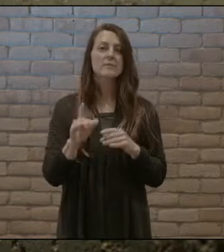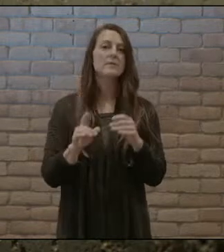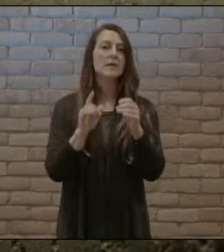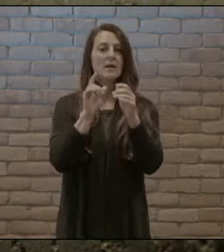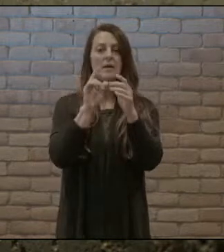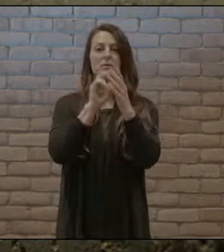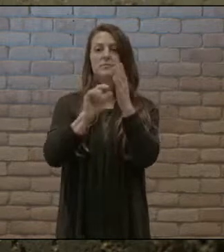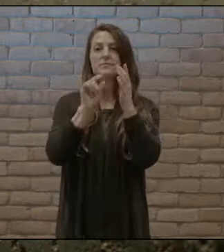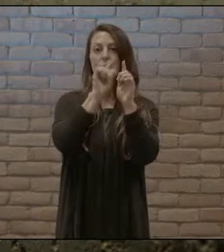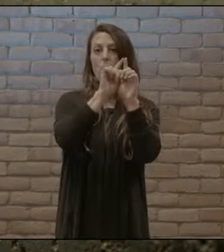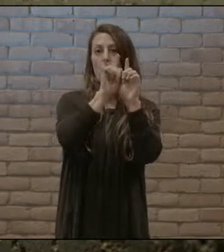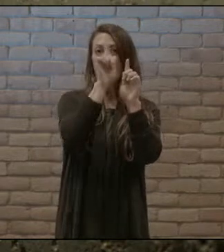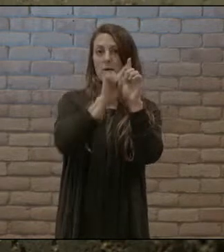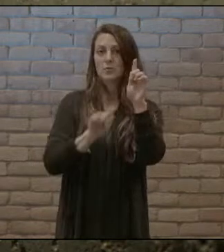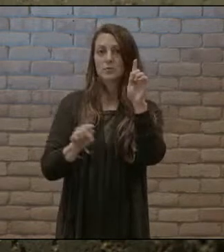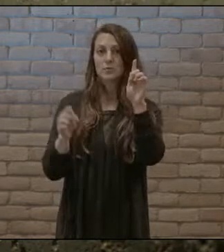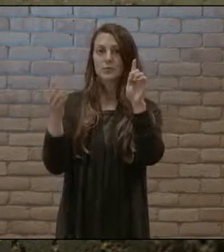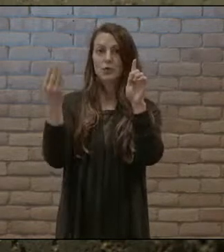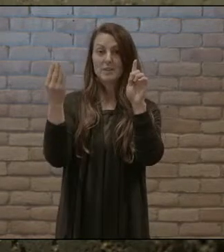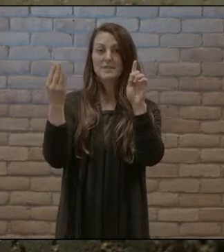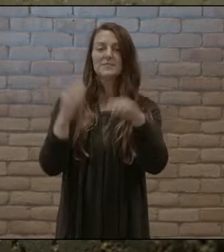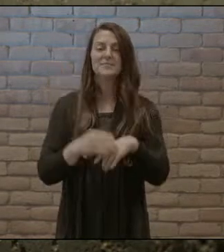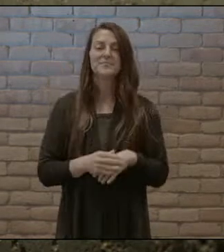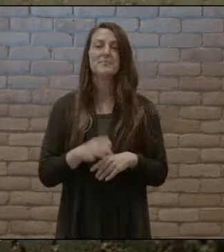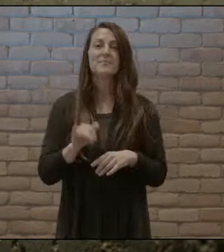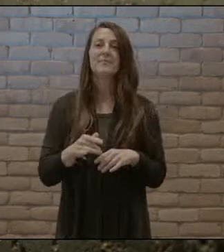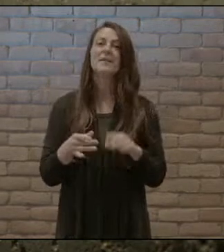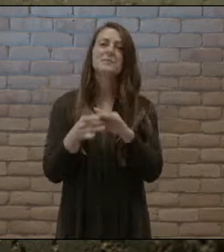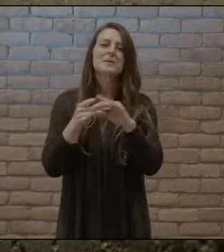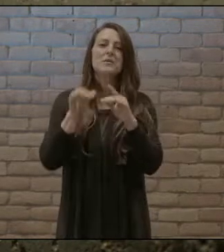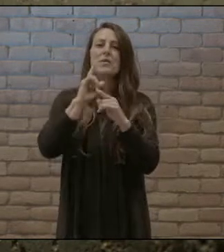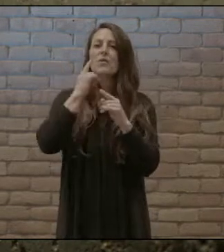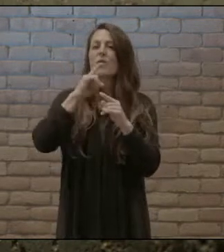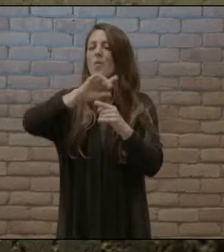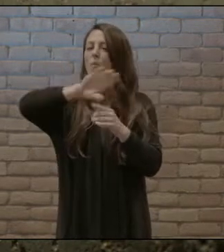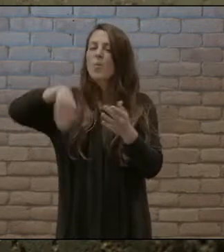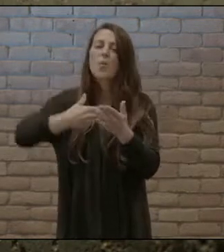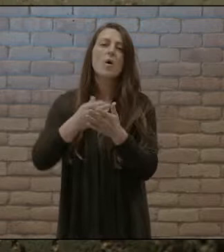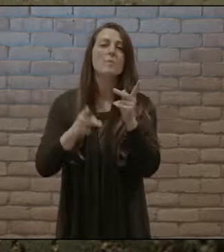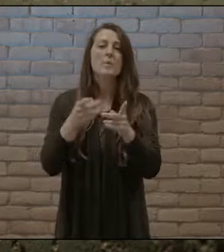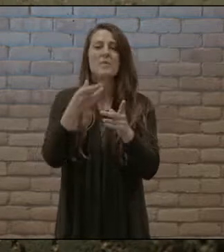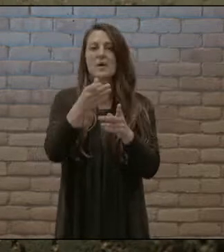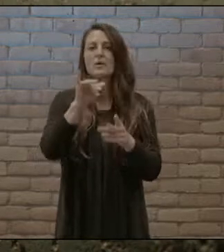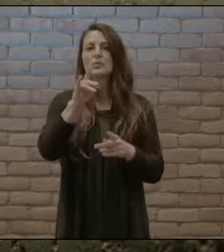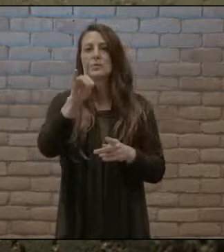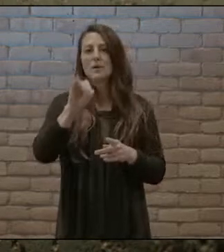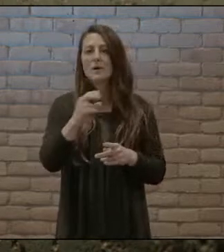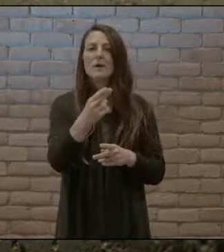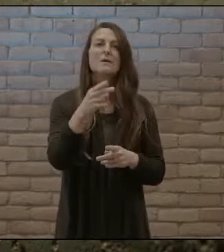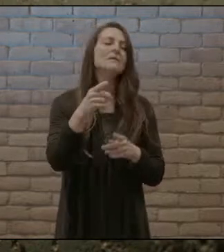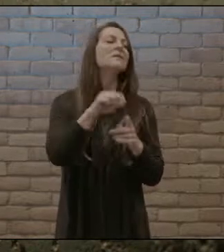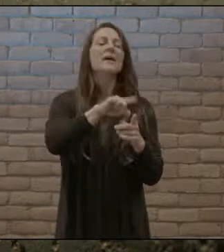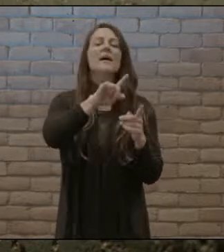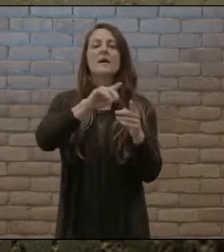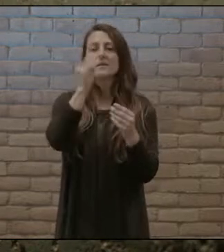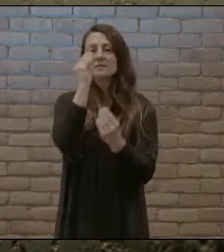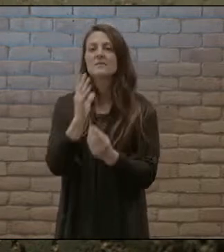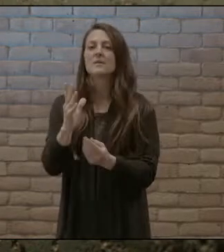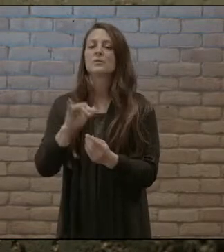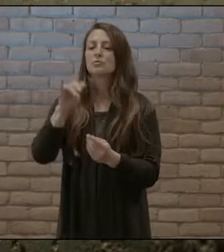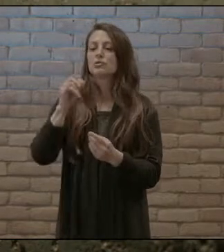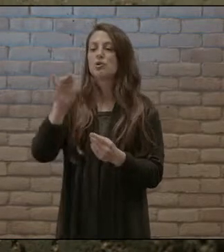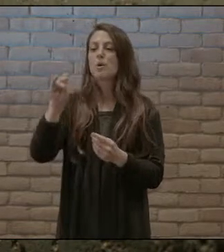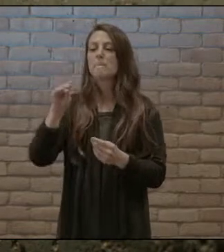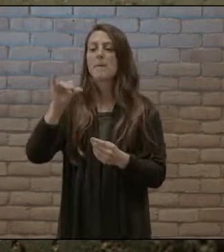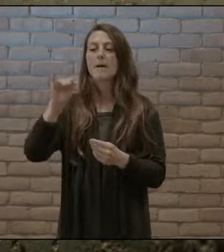verses. This message for all the people of Judah came to Jeremiah from the Lord during the fourth year of